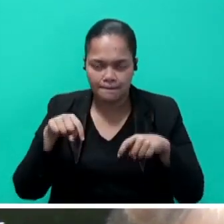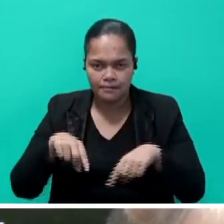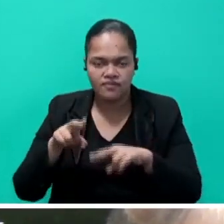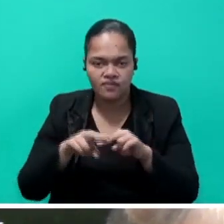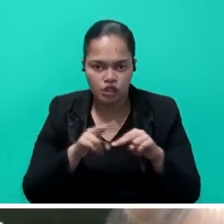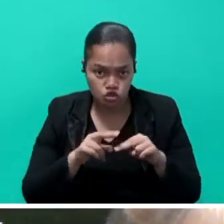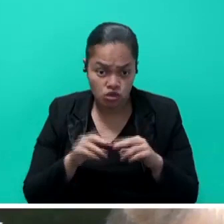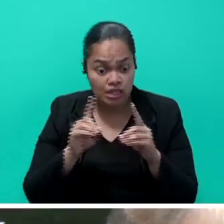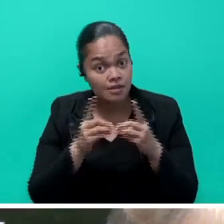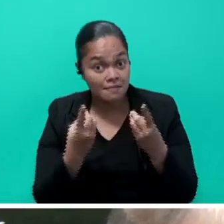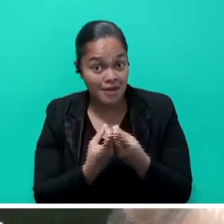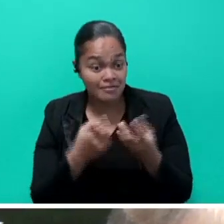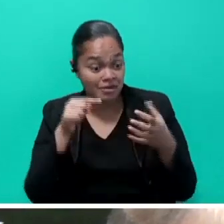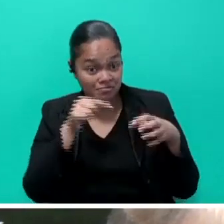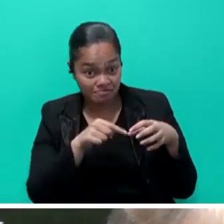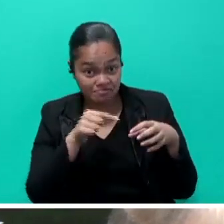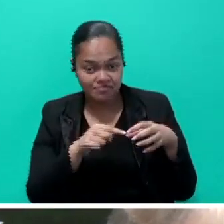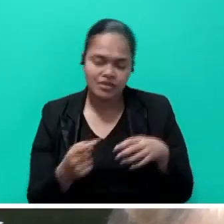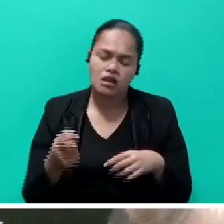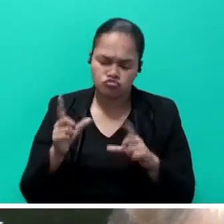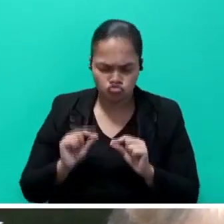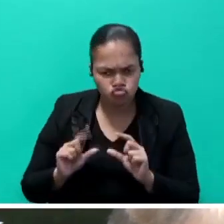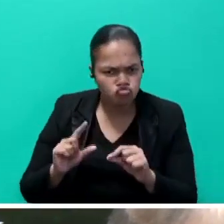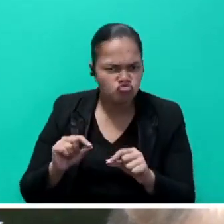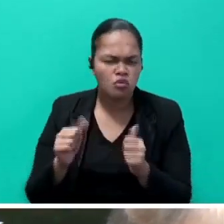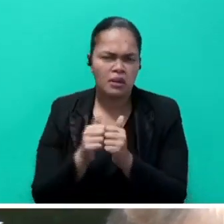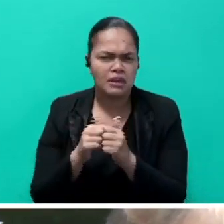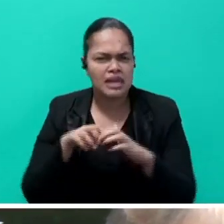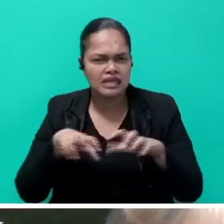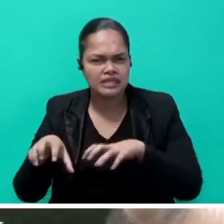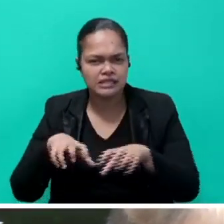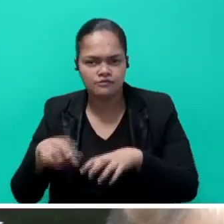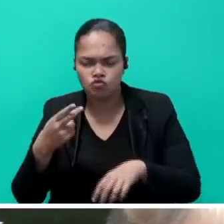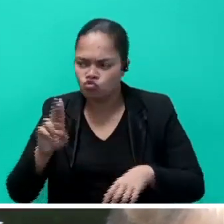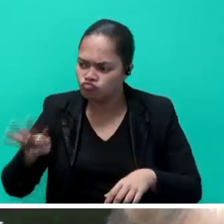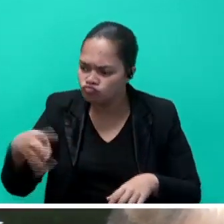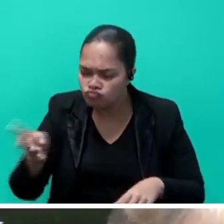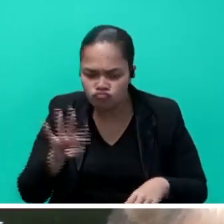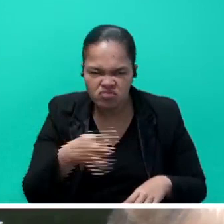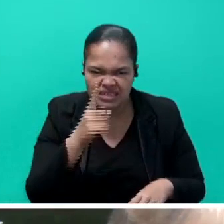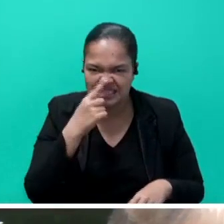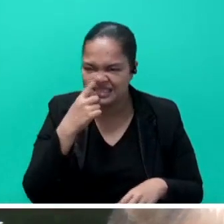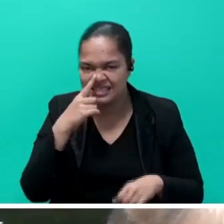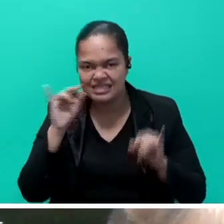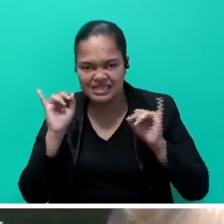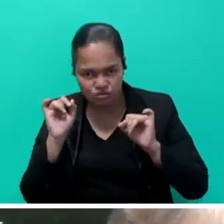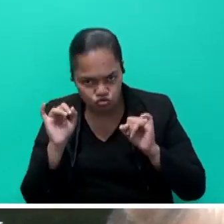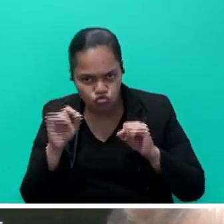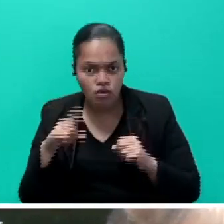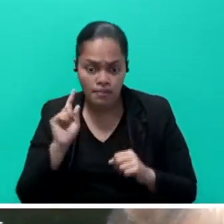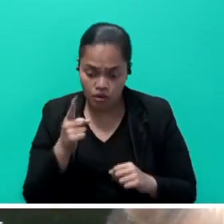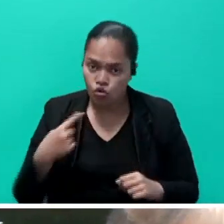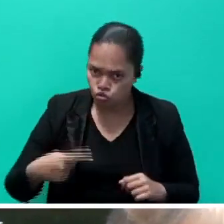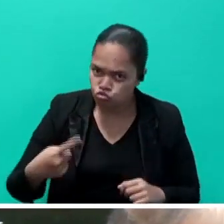The Department has already undertaken many activities to address these crucial issues and will continue to